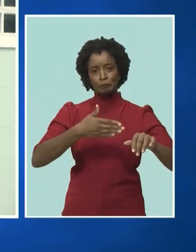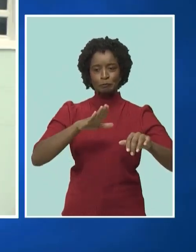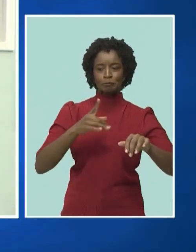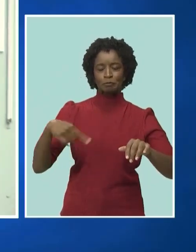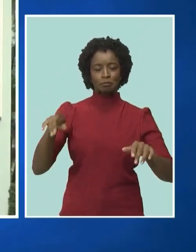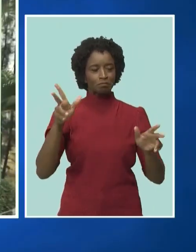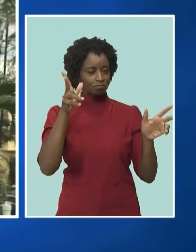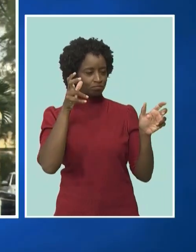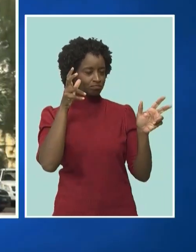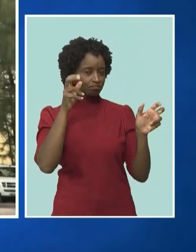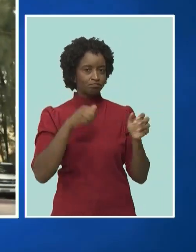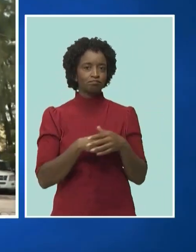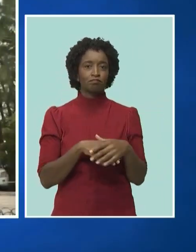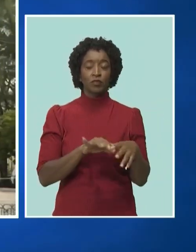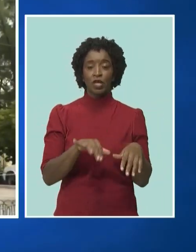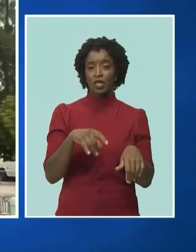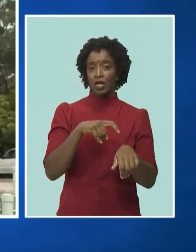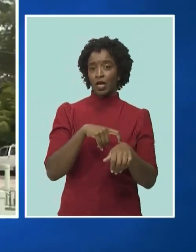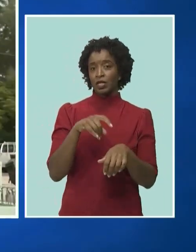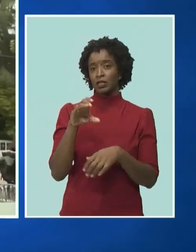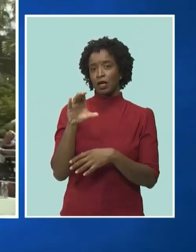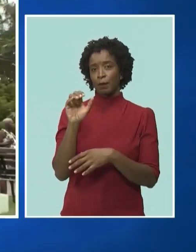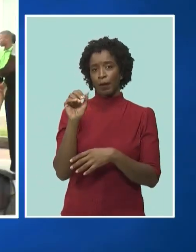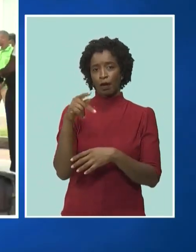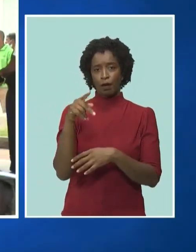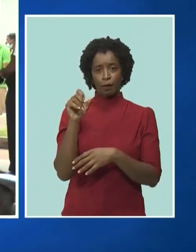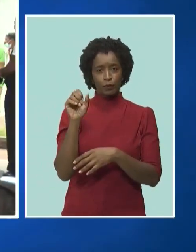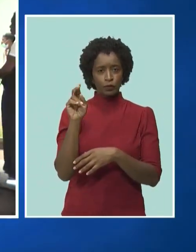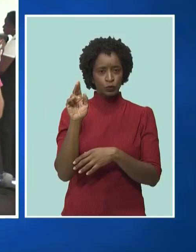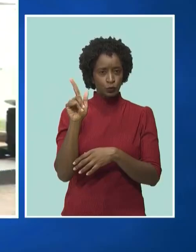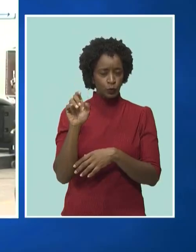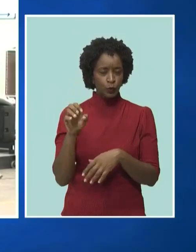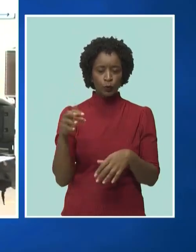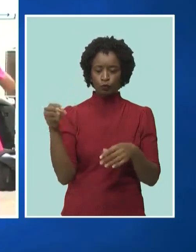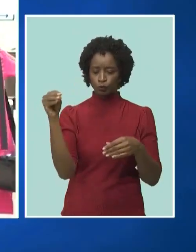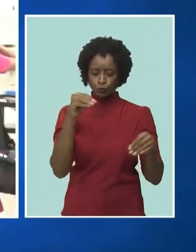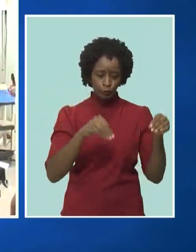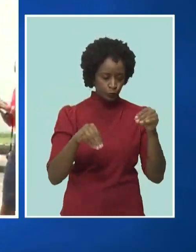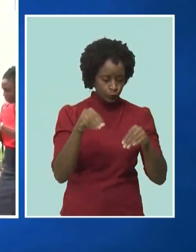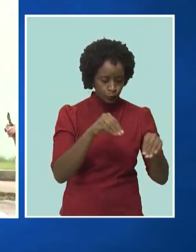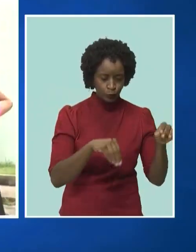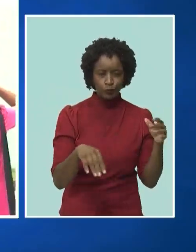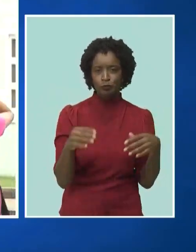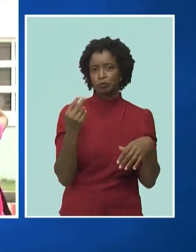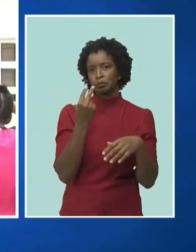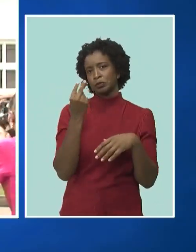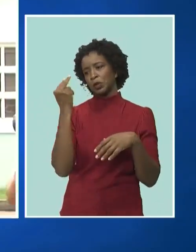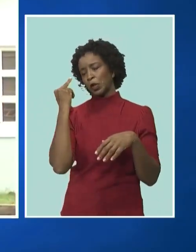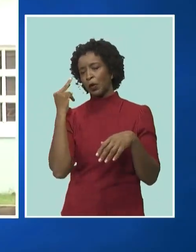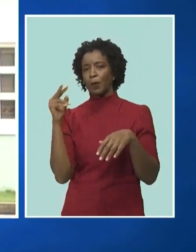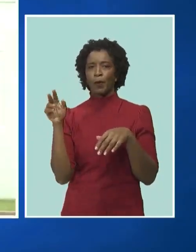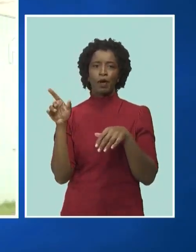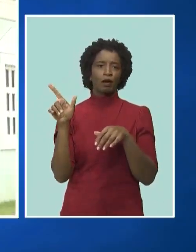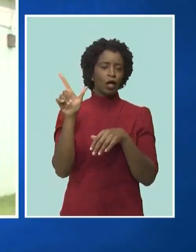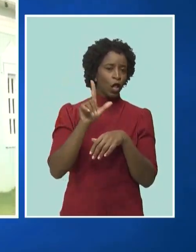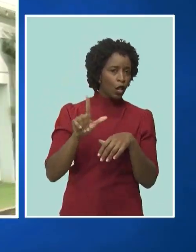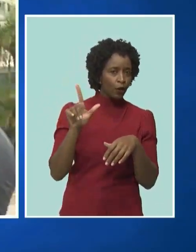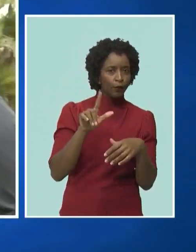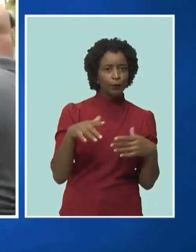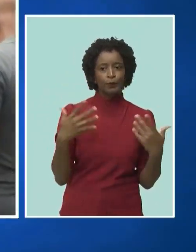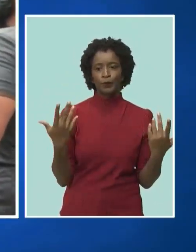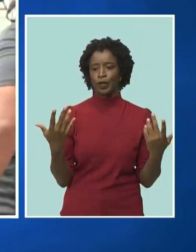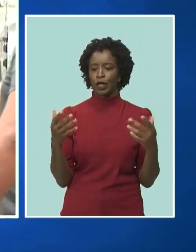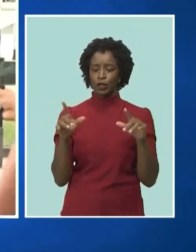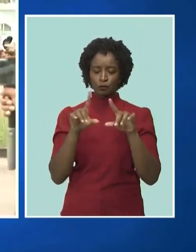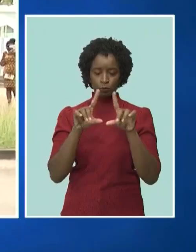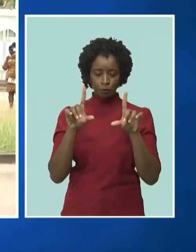capsule contains memorabilia of the Whole Town Library, registration cards, pictures of historic Whole Town and staff, as well as face